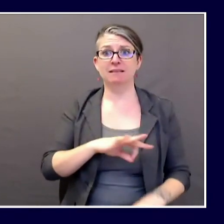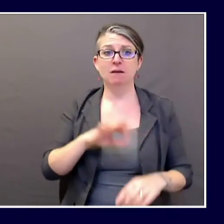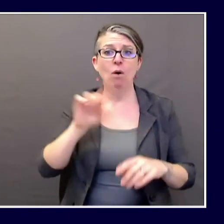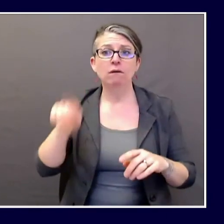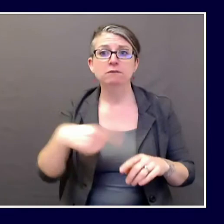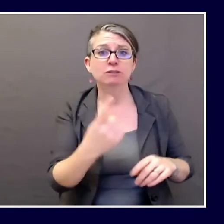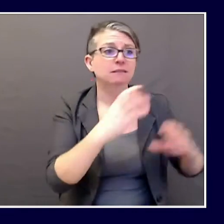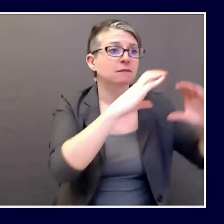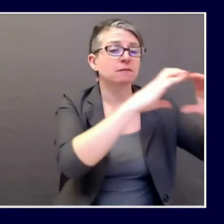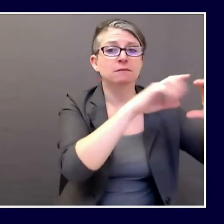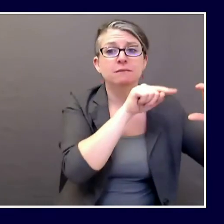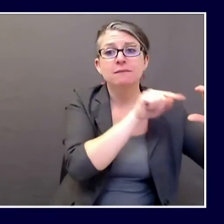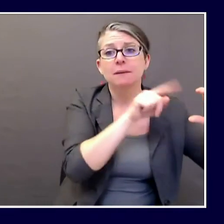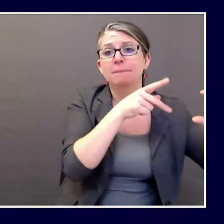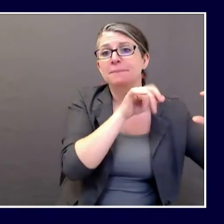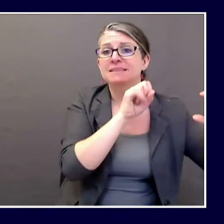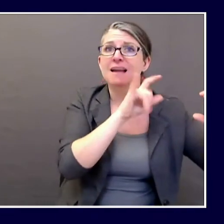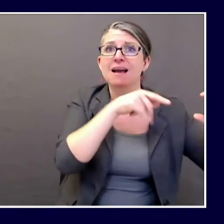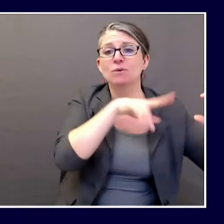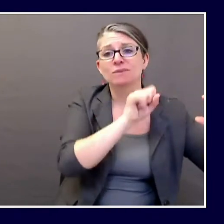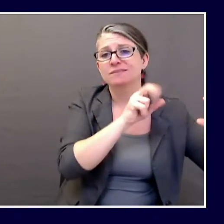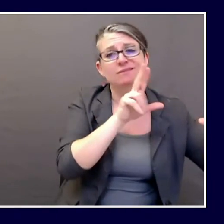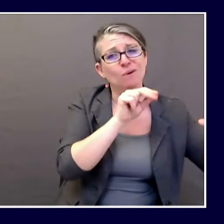both. Okay, good.